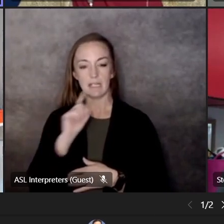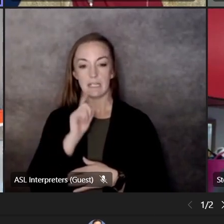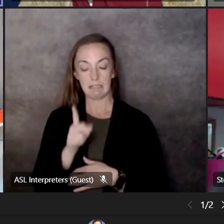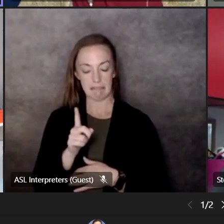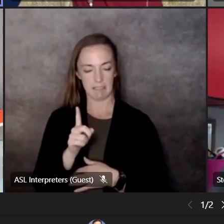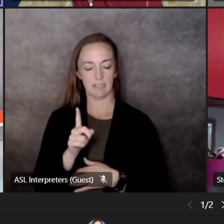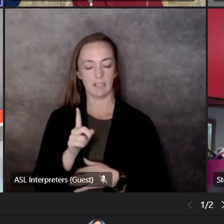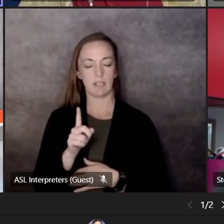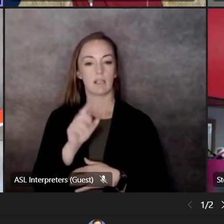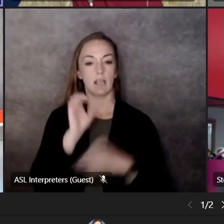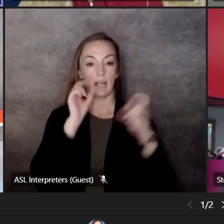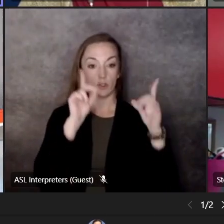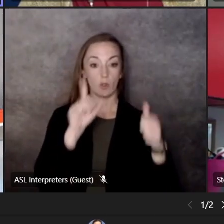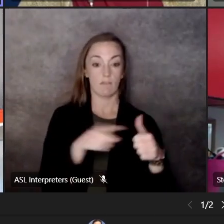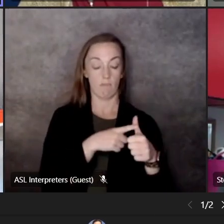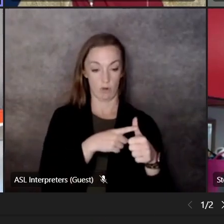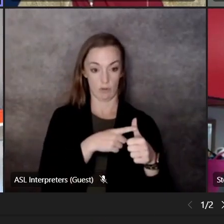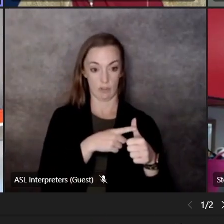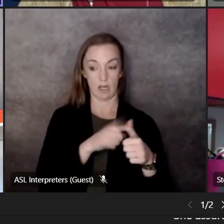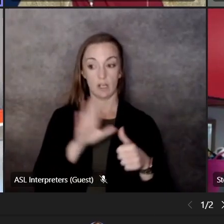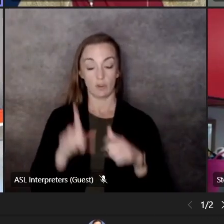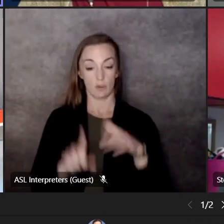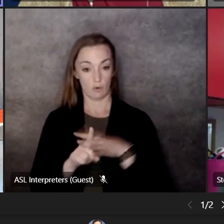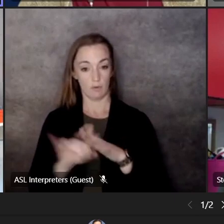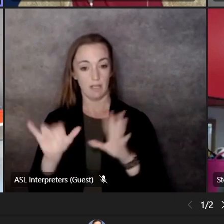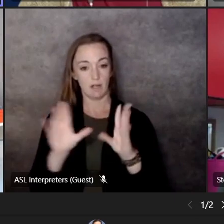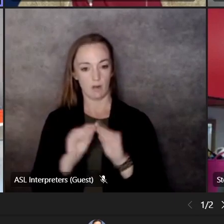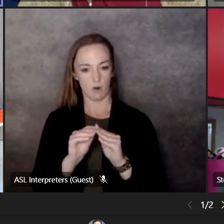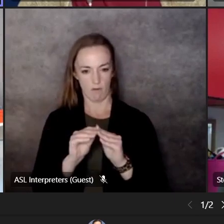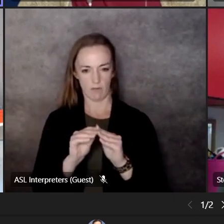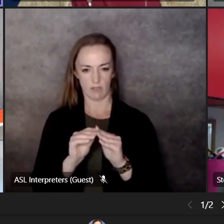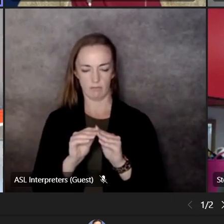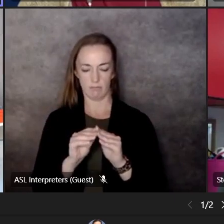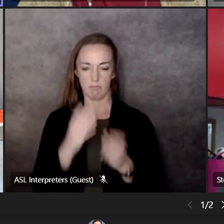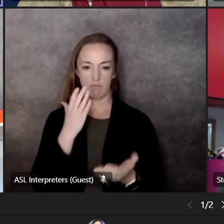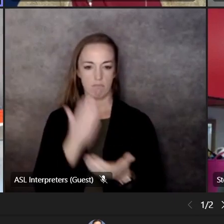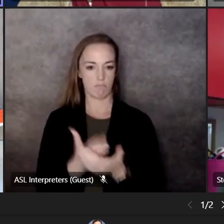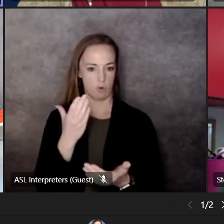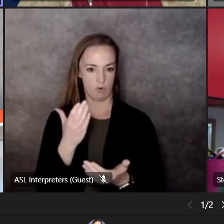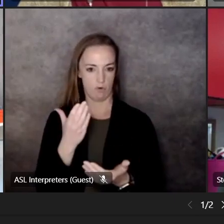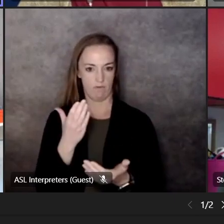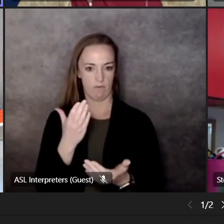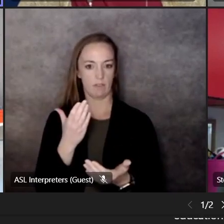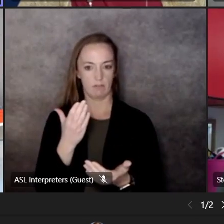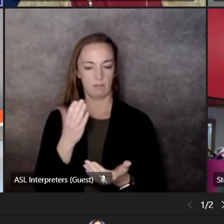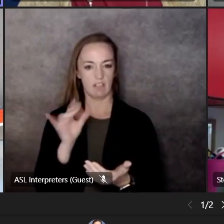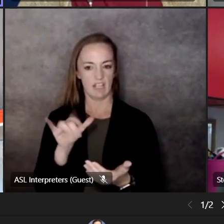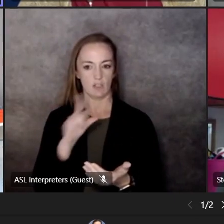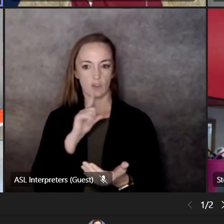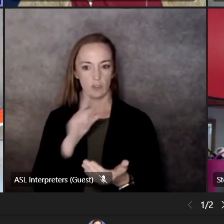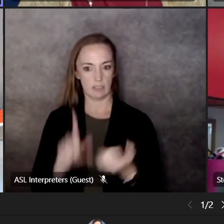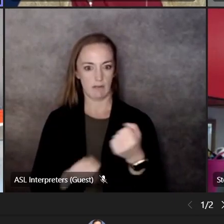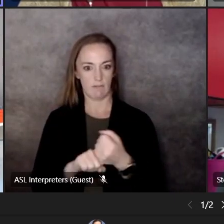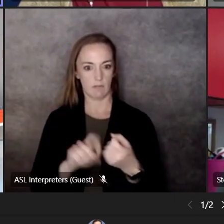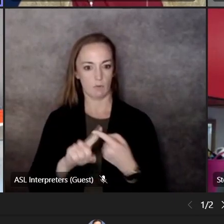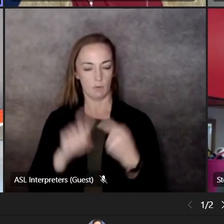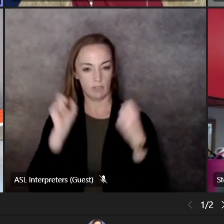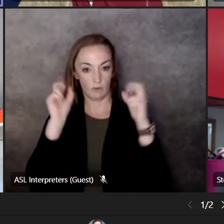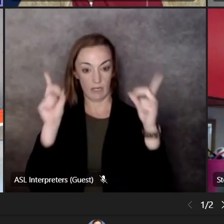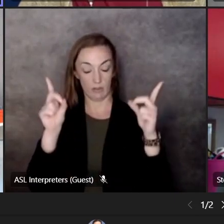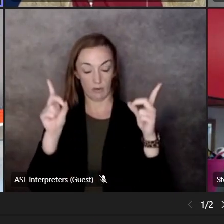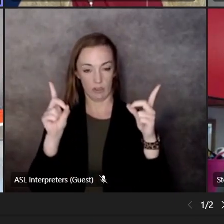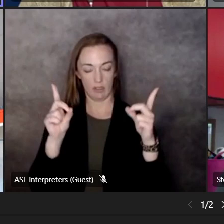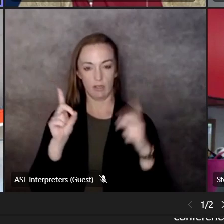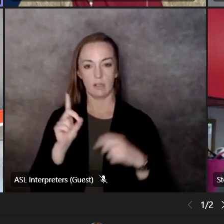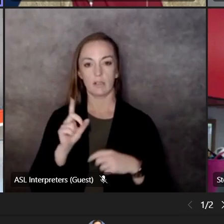her presence at this conference cemented that commitment in the minds of all who heard her speak. Lieutenant Governor Coleman and Ms. Edlin also